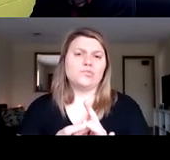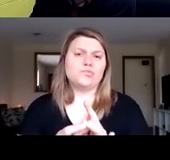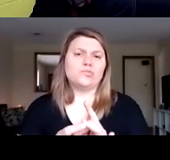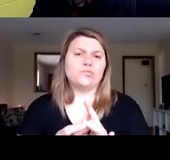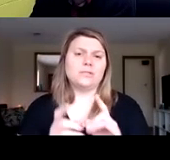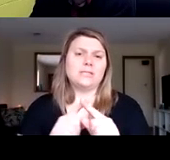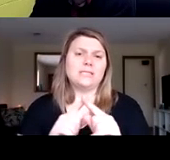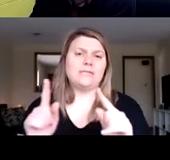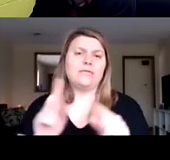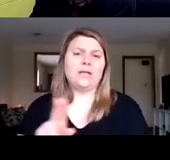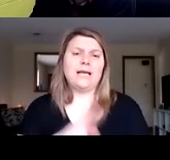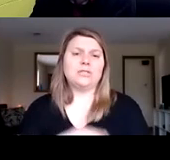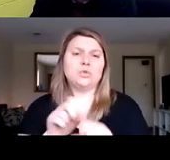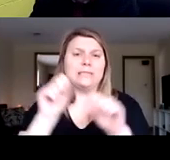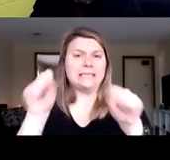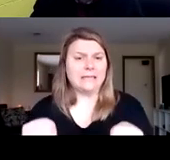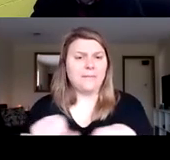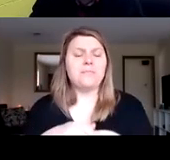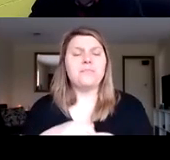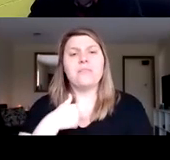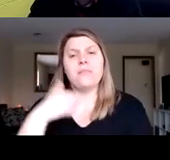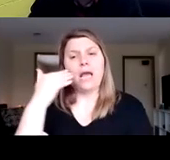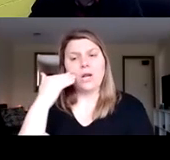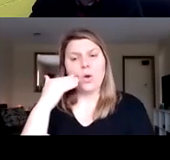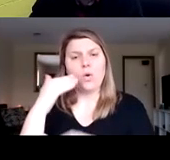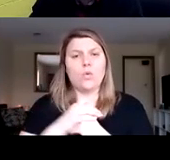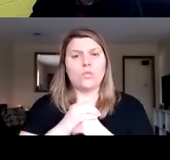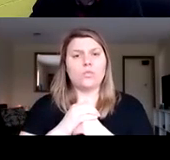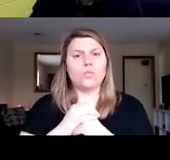different national systems. I know that